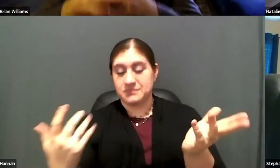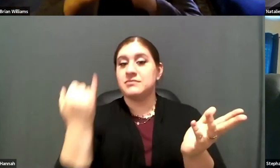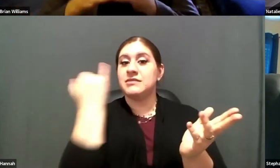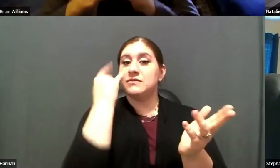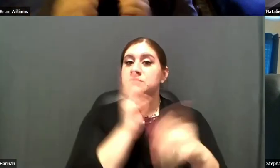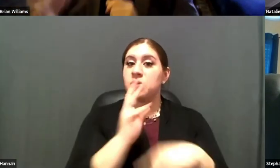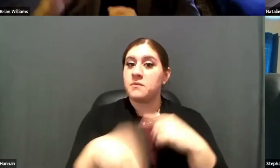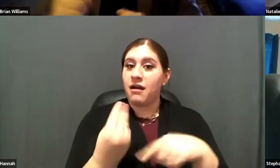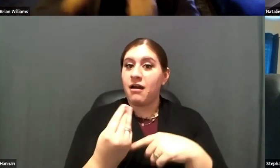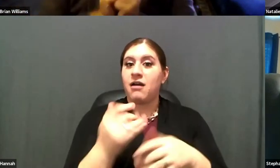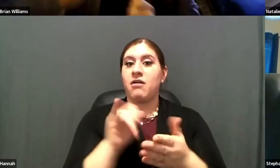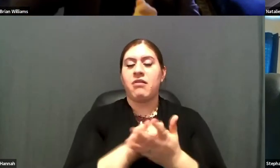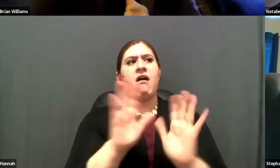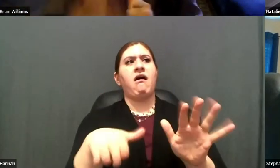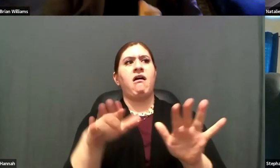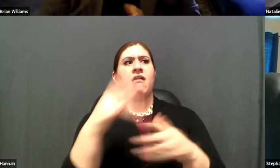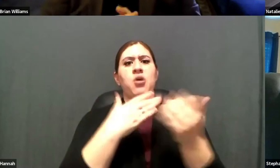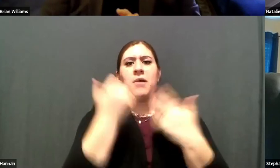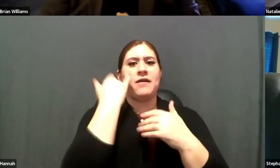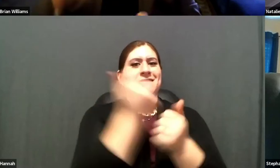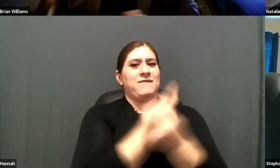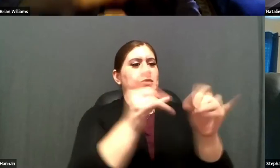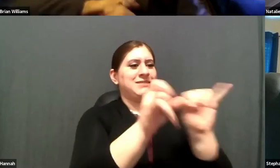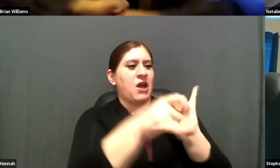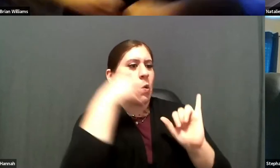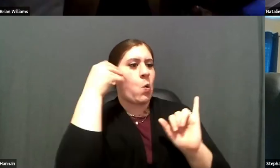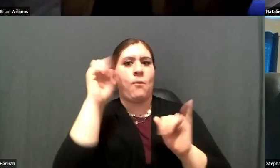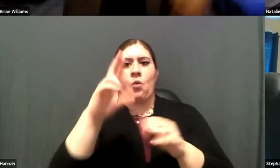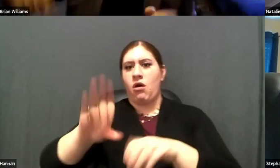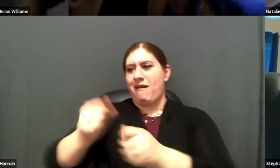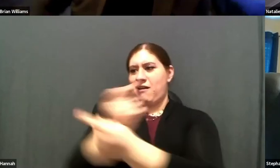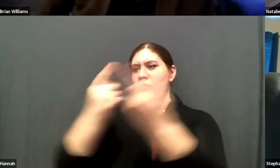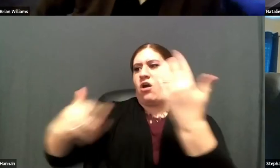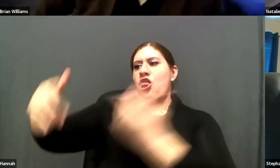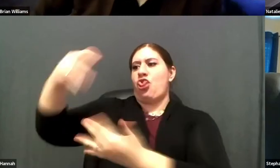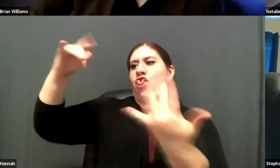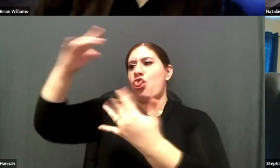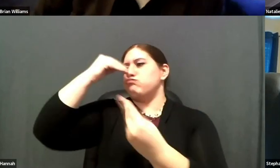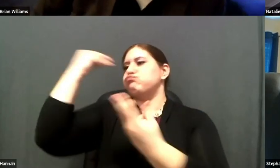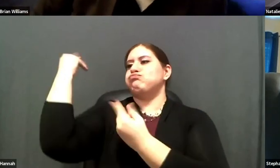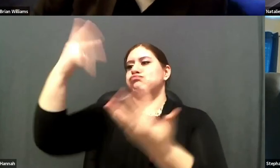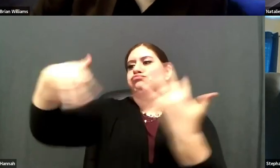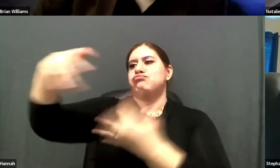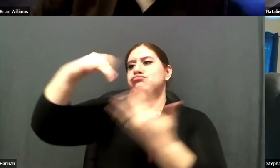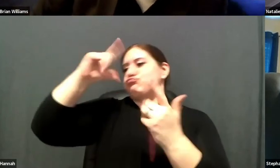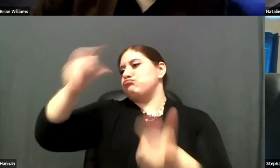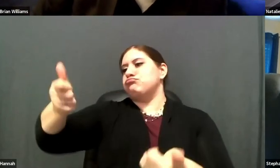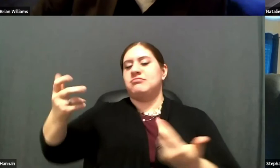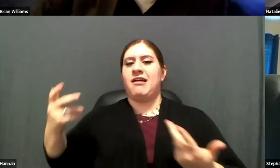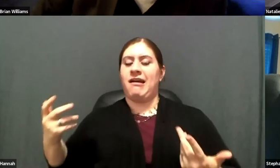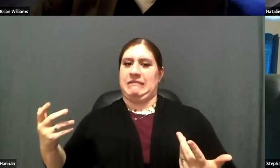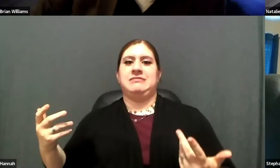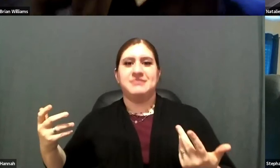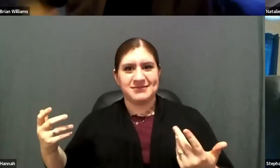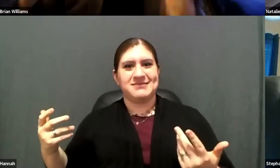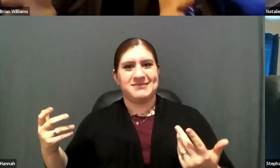about issuing protect, whether you say everybody has to all stay home or we all get out and willy-nilly, everybody figure out for yourself if you want to live. I don't know.